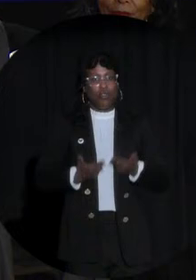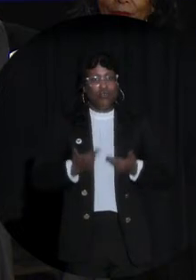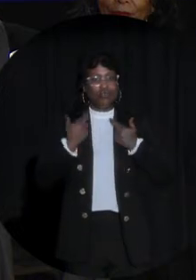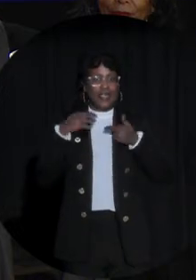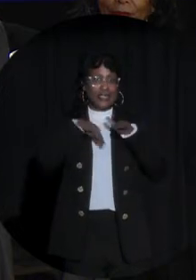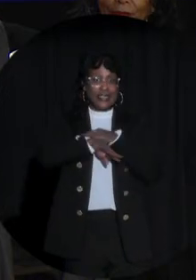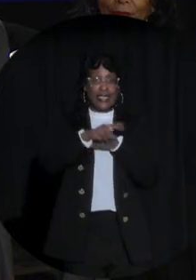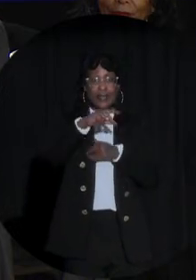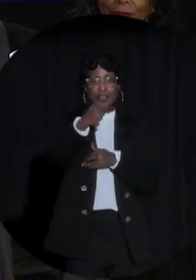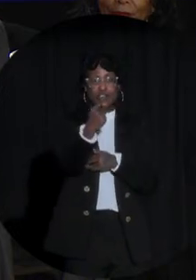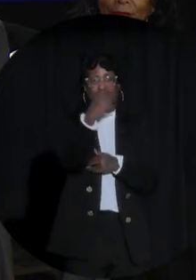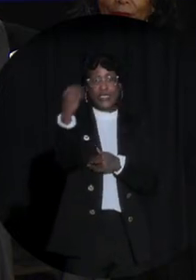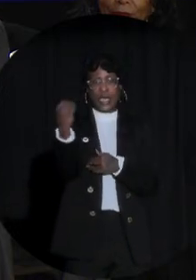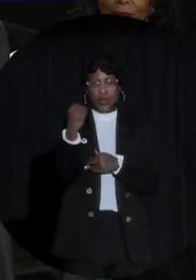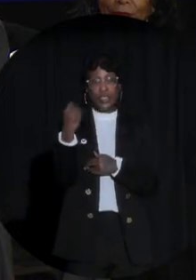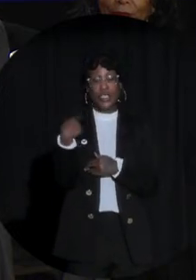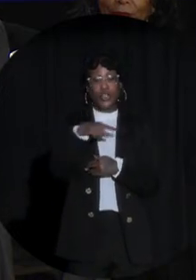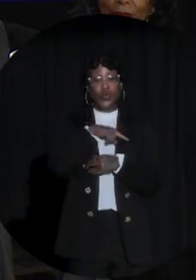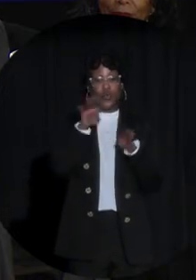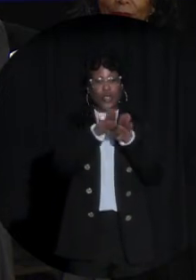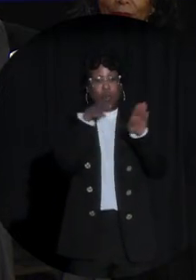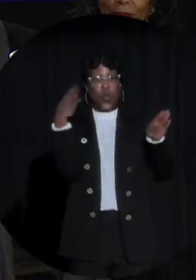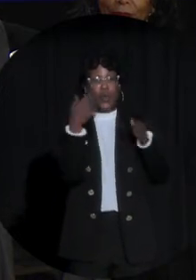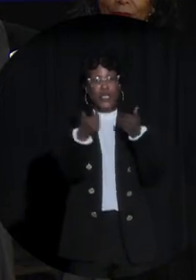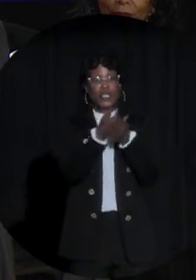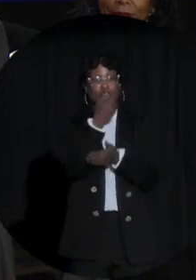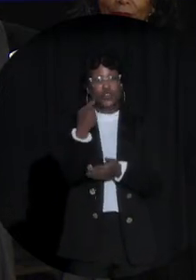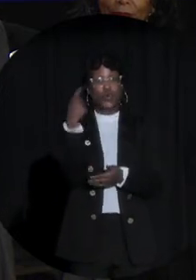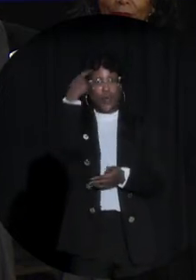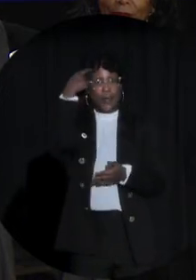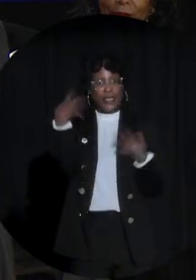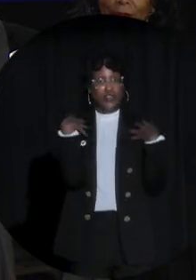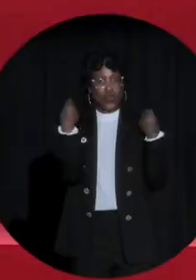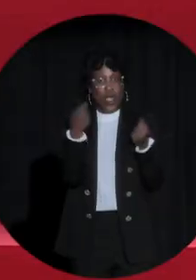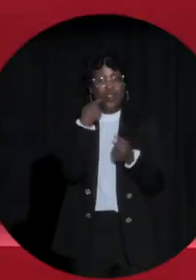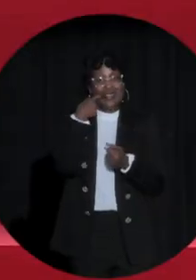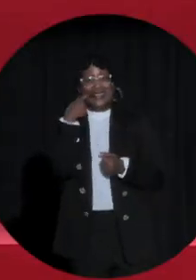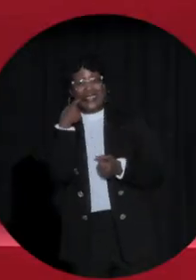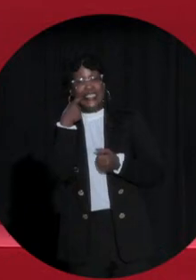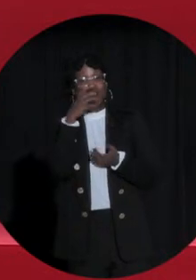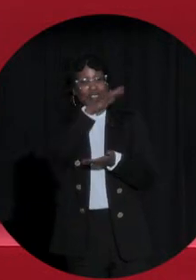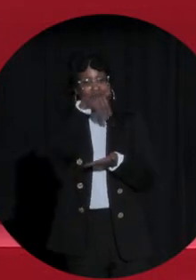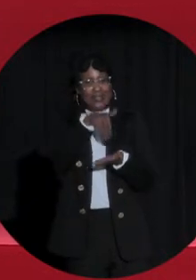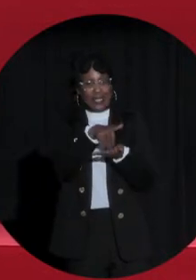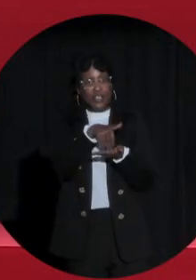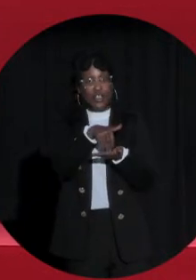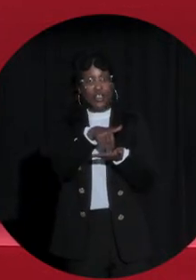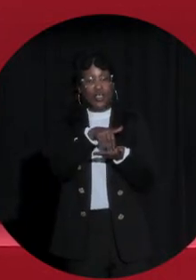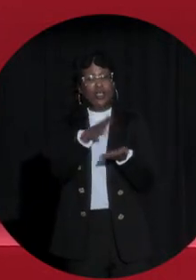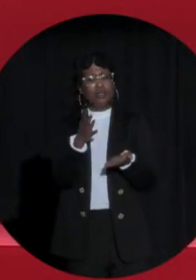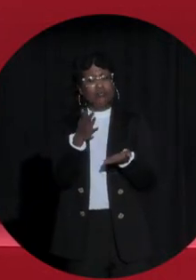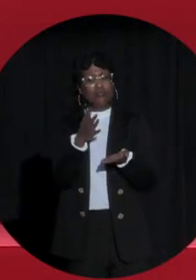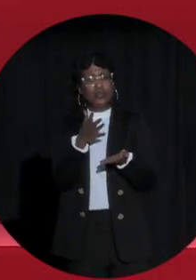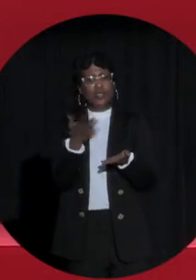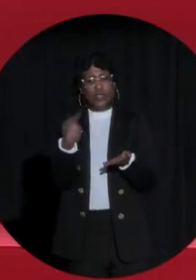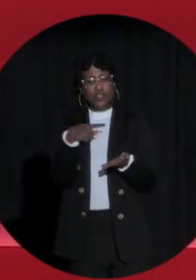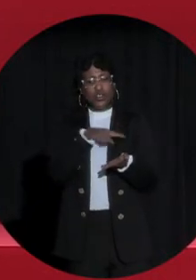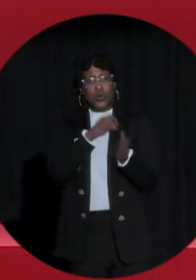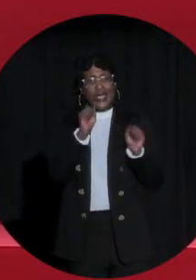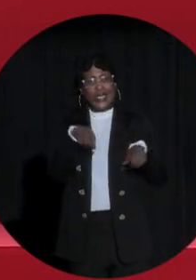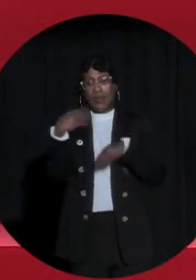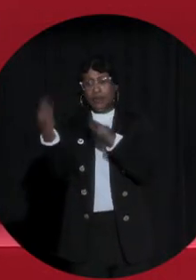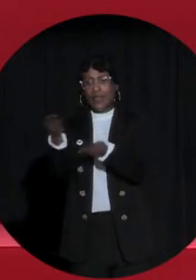opened a new mental health and addiction care facility so that we can stop treating people with mental health and addiction crises